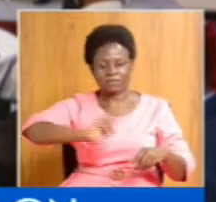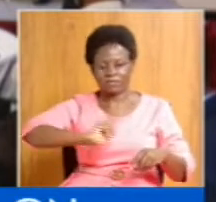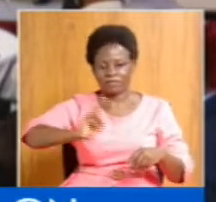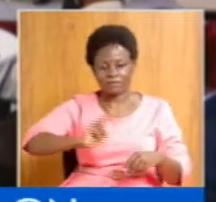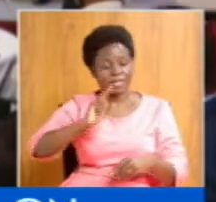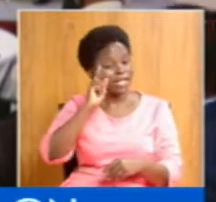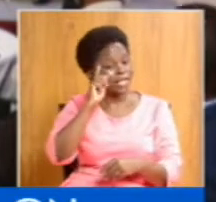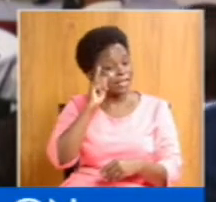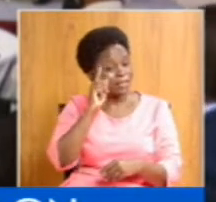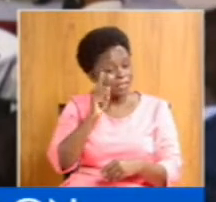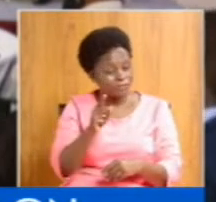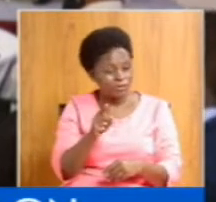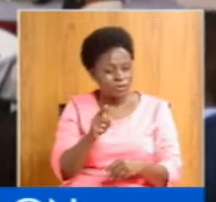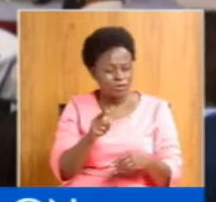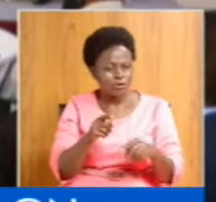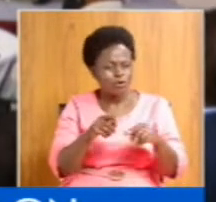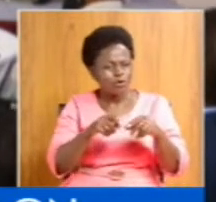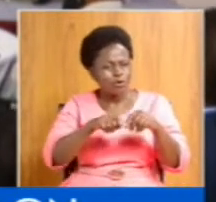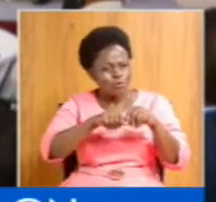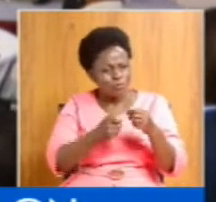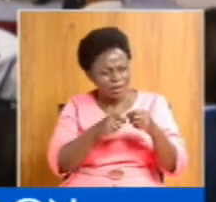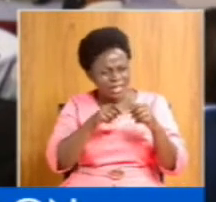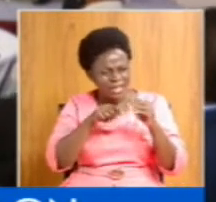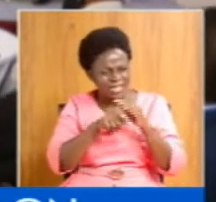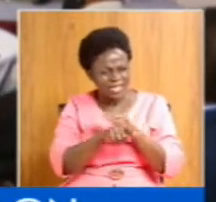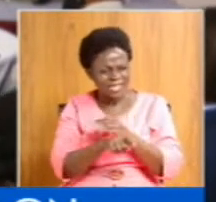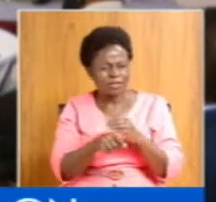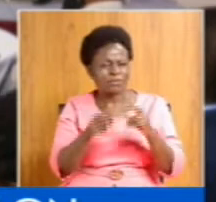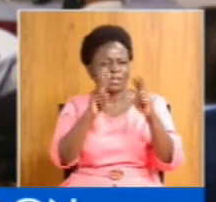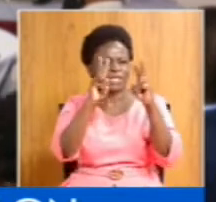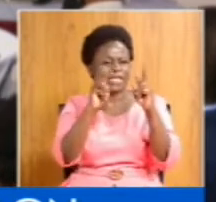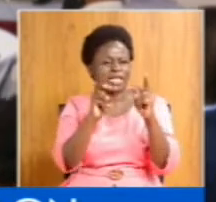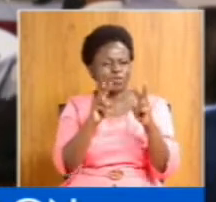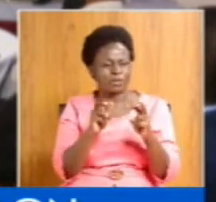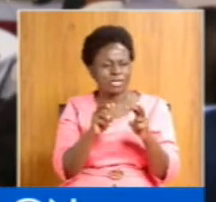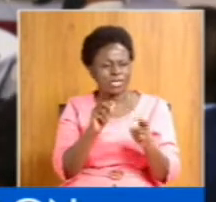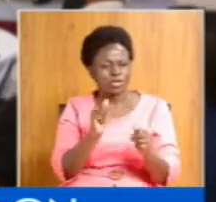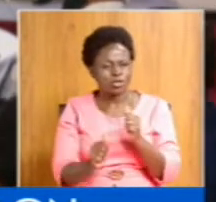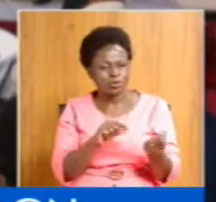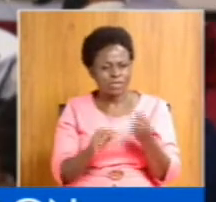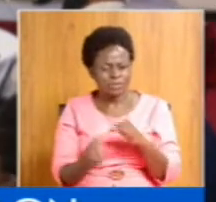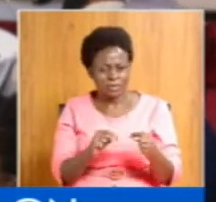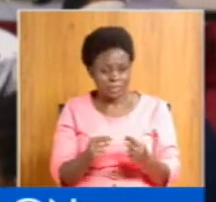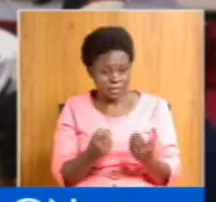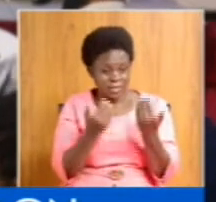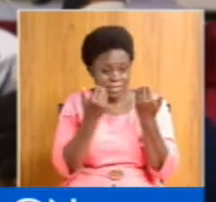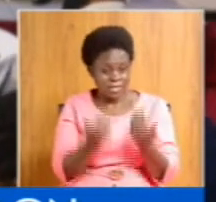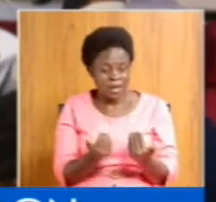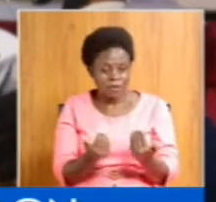breaking down the topic that we are discussing right now.